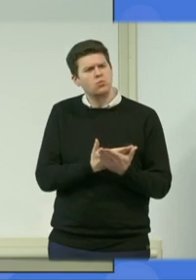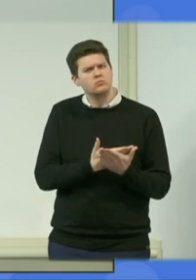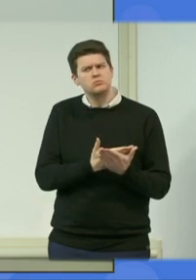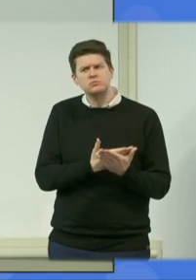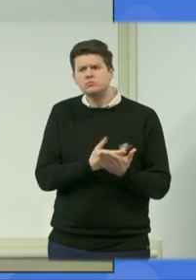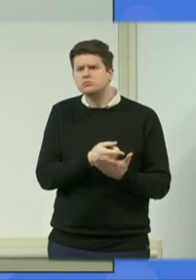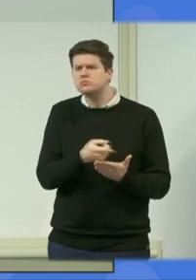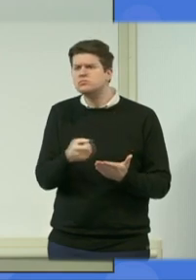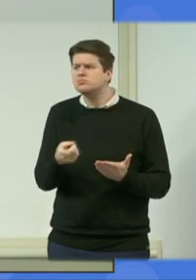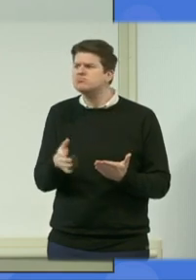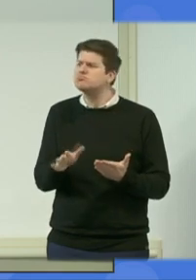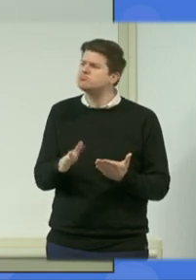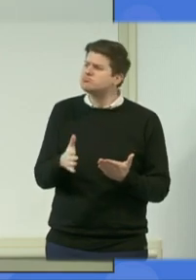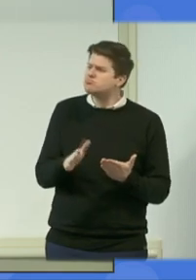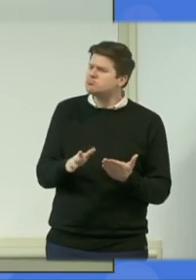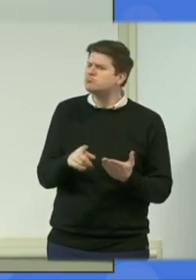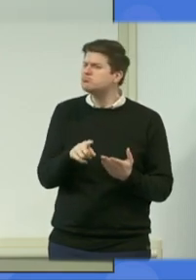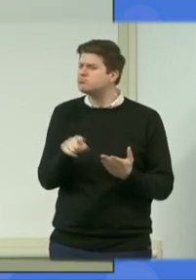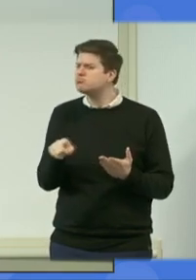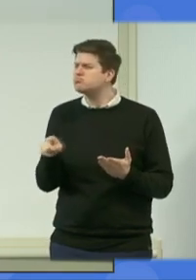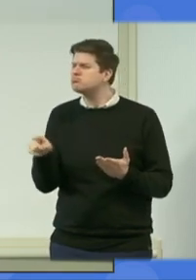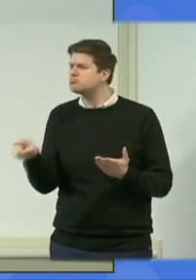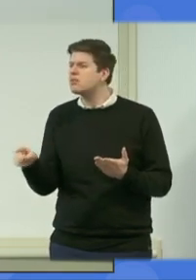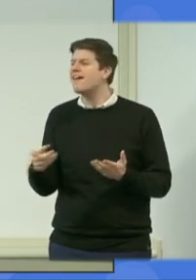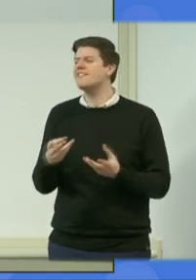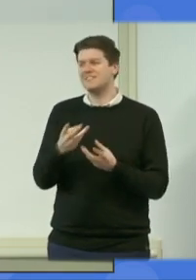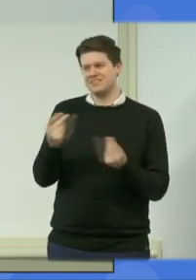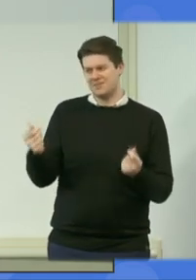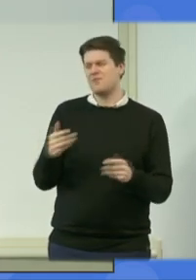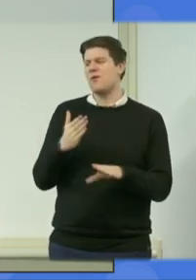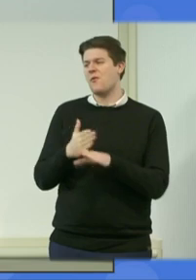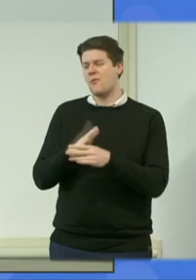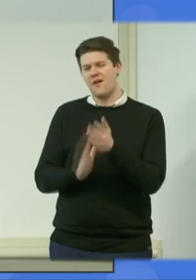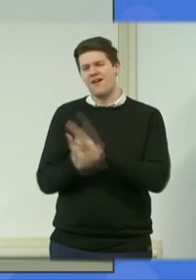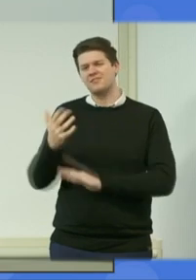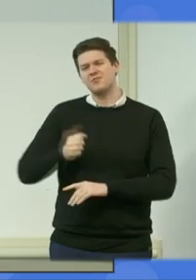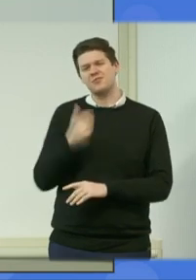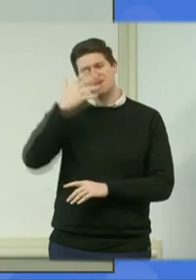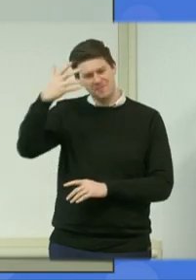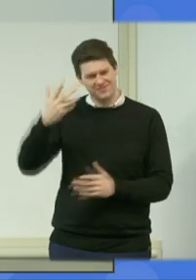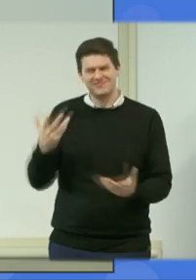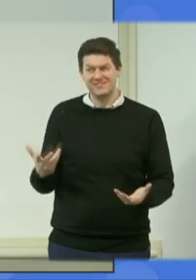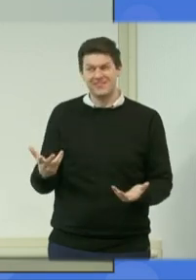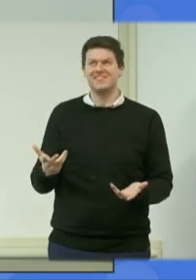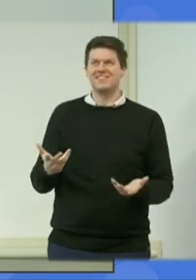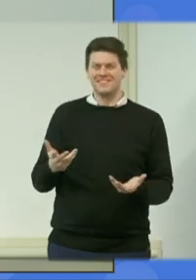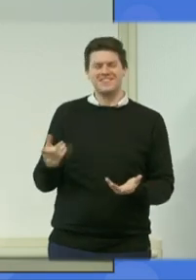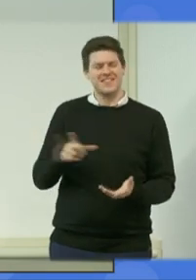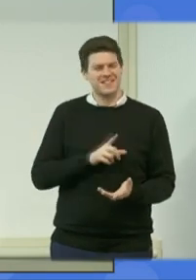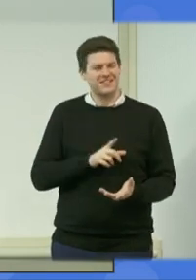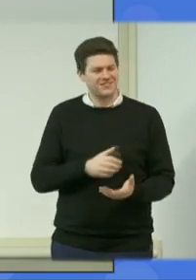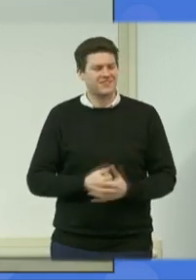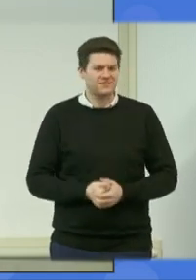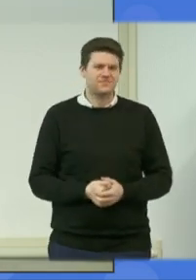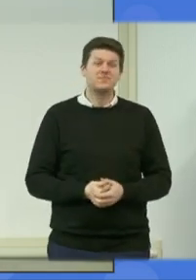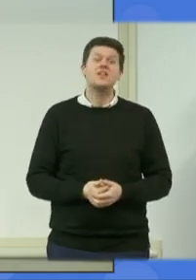Yeah, so that's not surprising. And at least some of you work for the Scottish Government, so that doesn't count. So there's a job of work there for